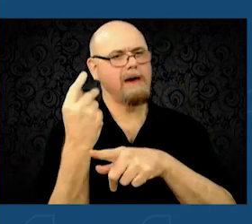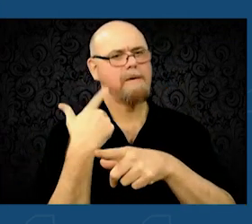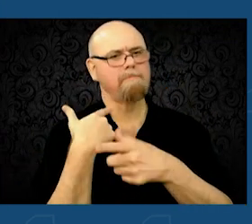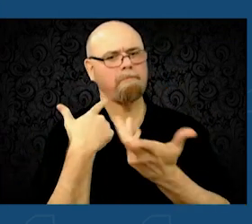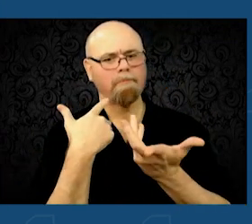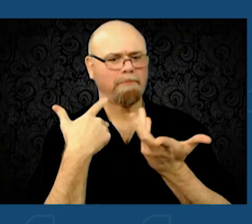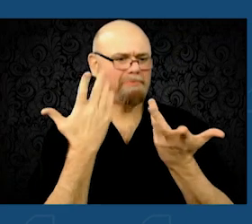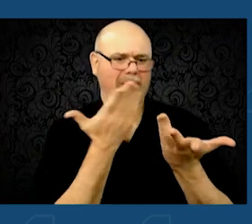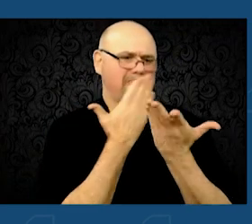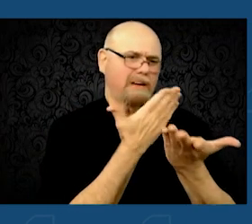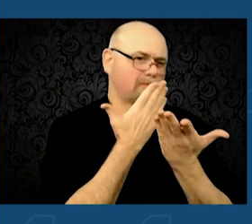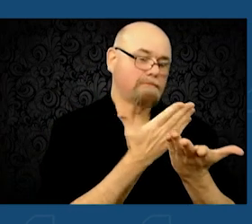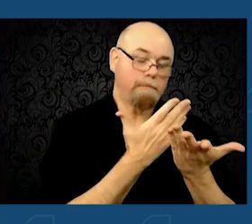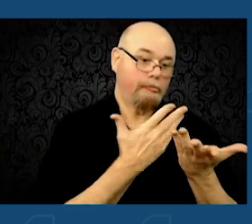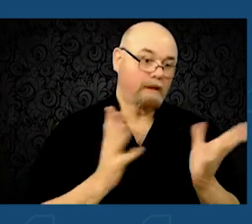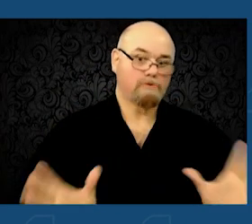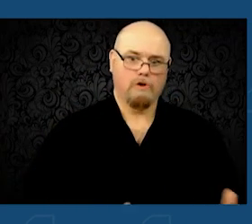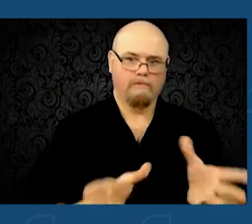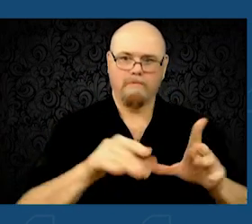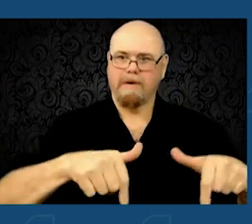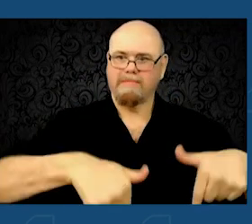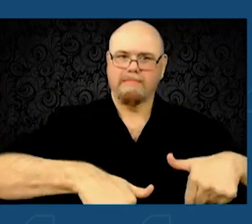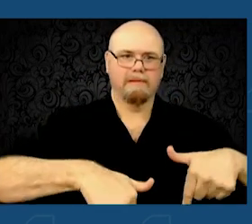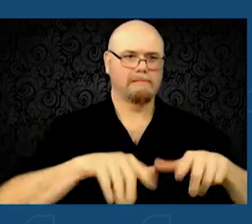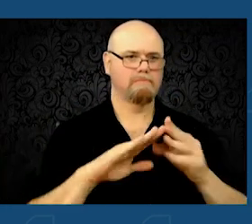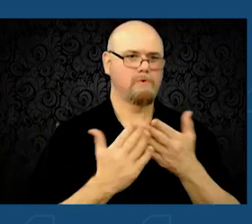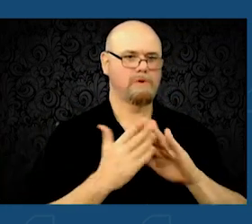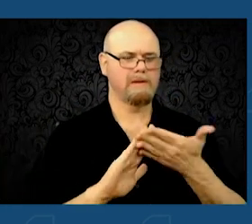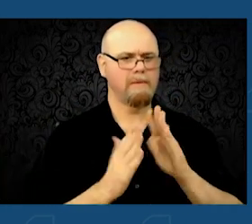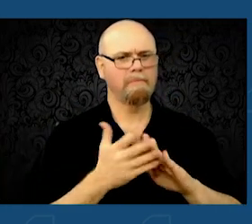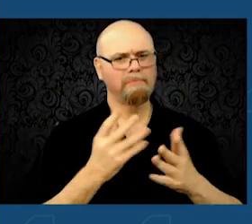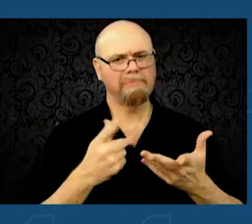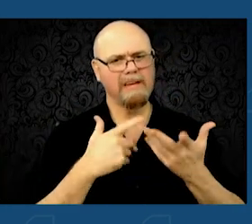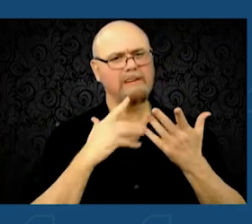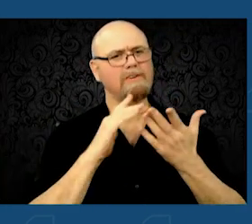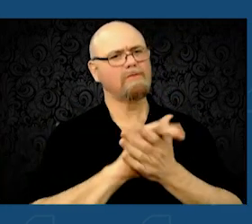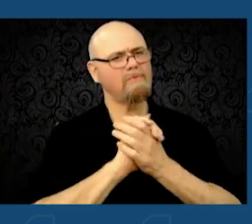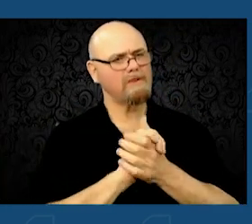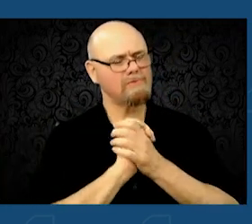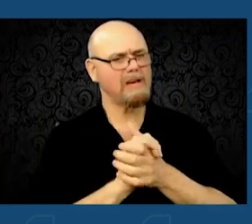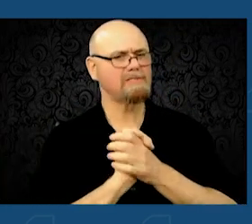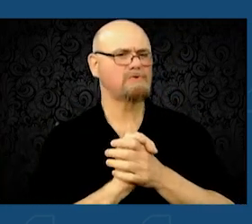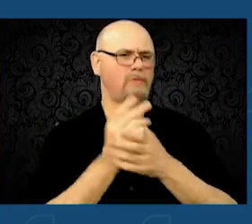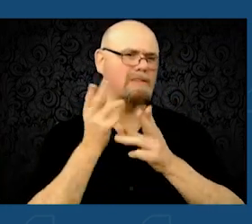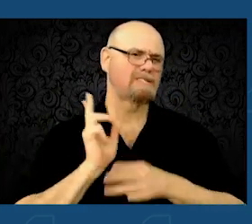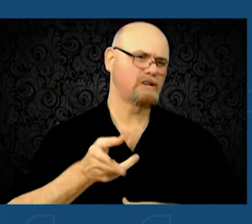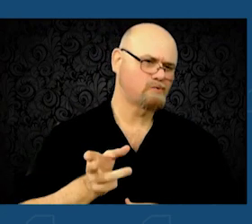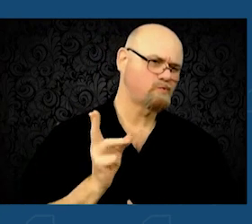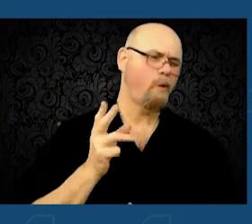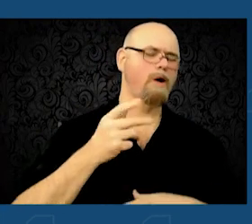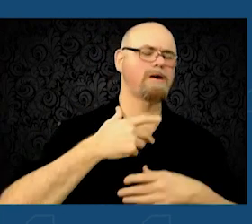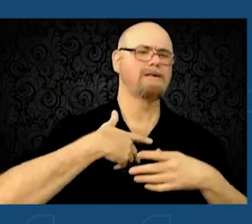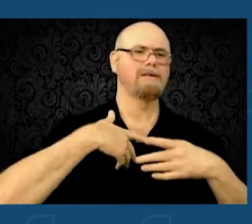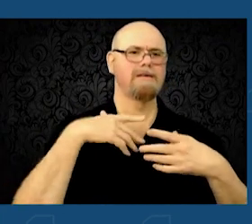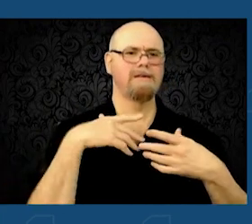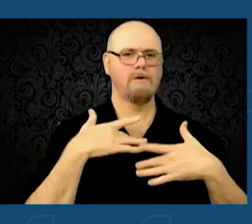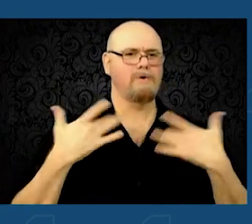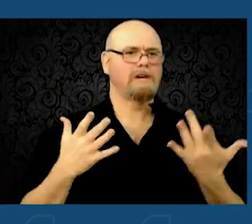a part of it, and congratulations on this historic occasion. It's now my great honor to introduce my colleague, Senator Sean